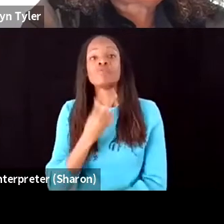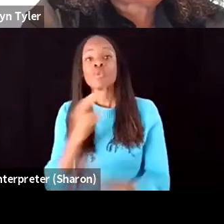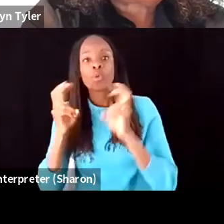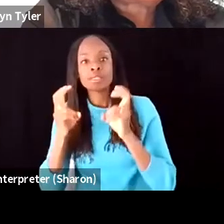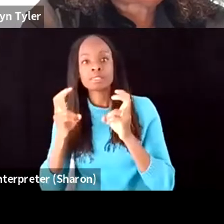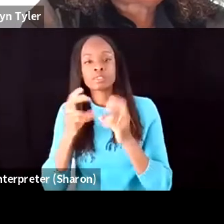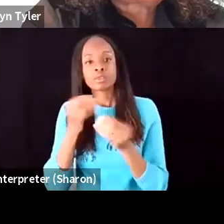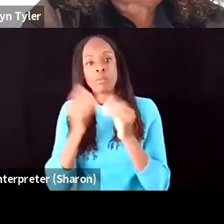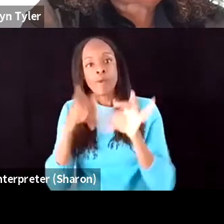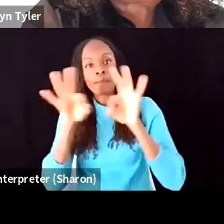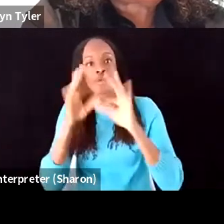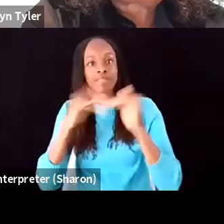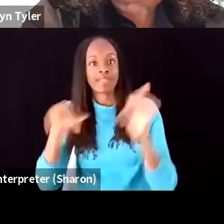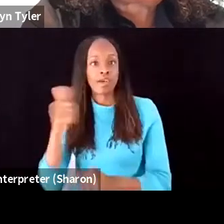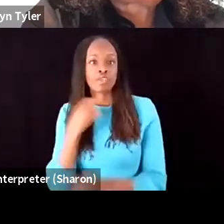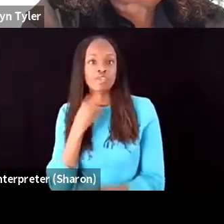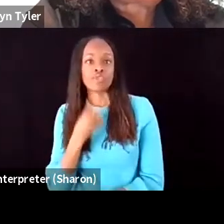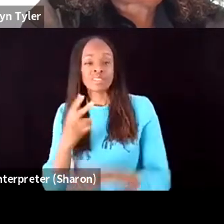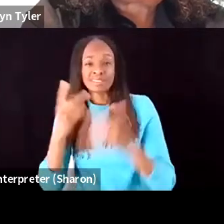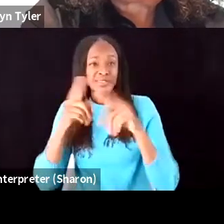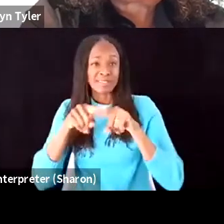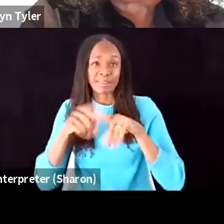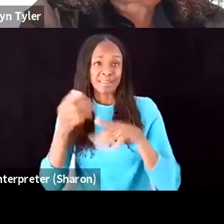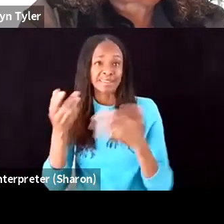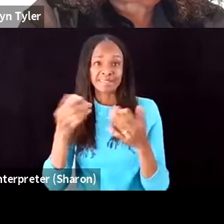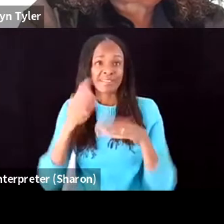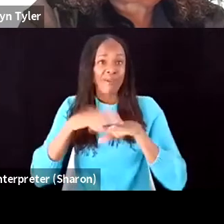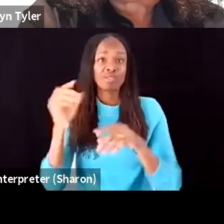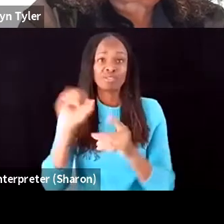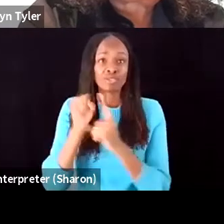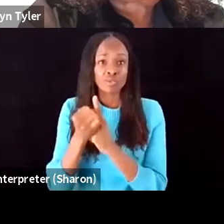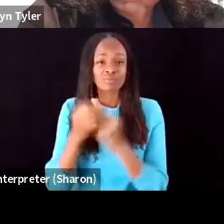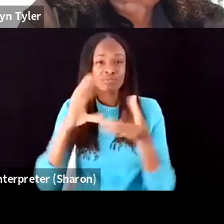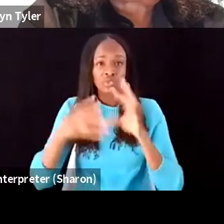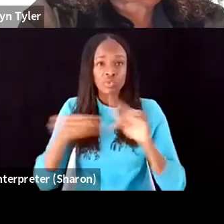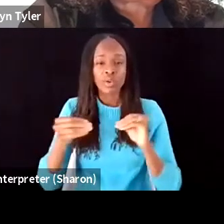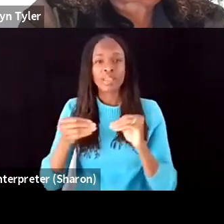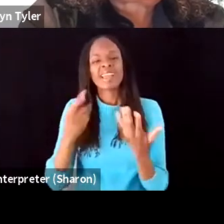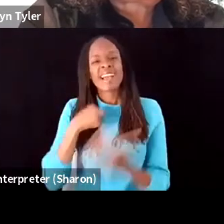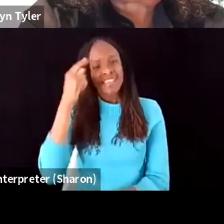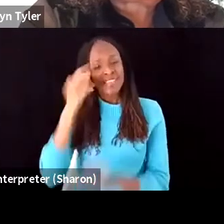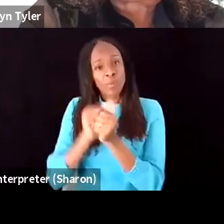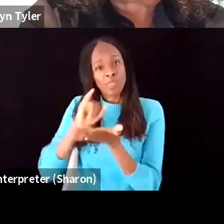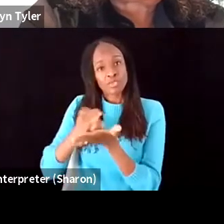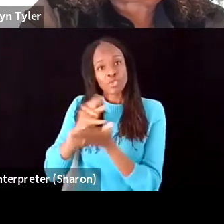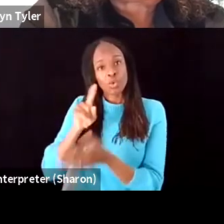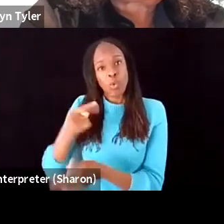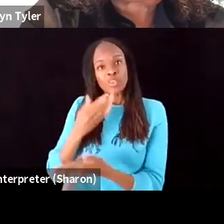than others, depending on where the story comes into play. But I think in journalism, you're only as good as the context you can provide. And